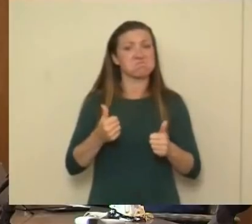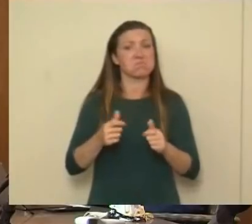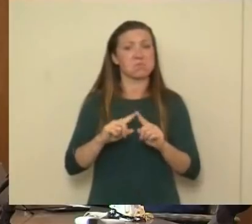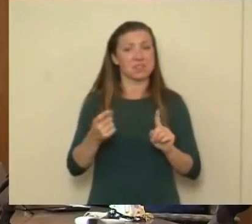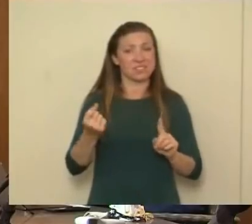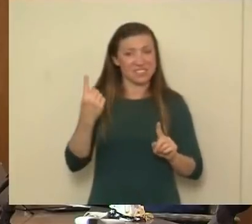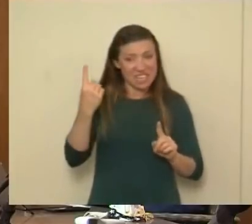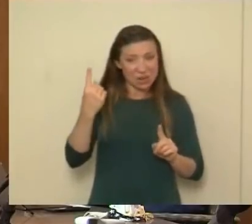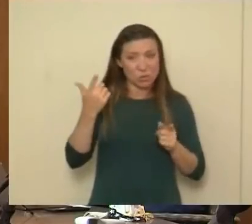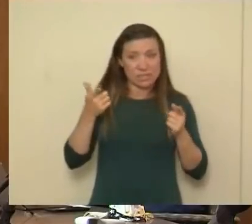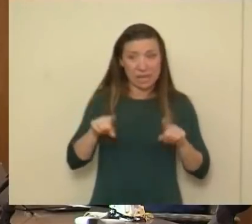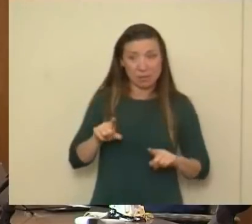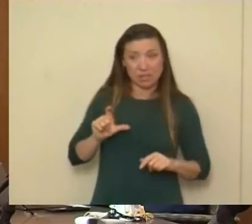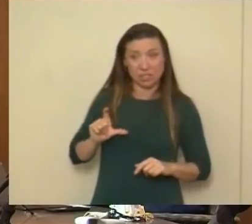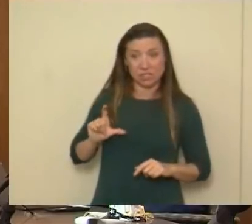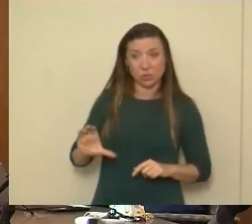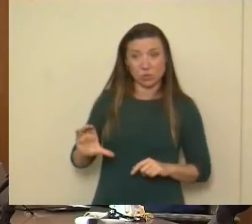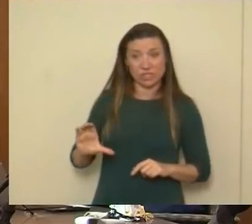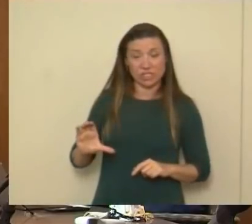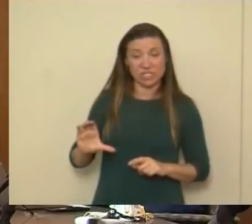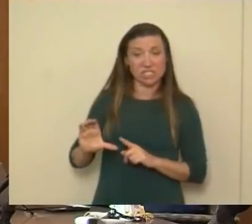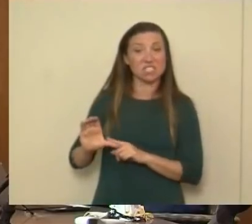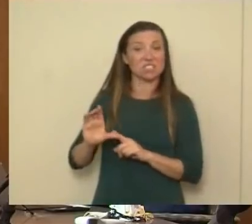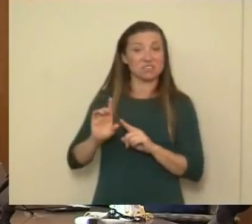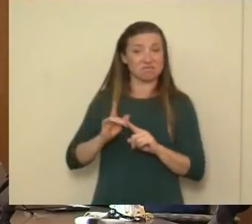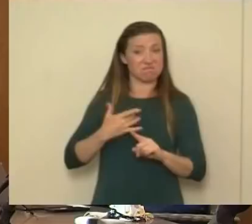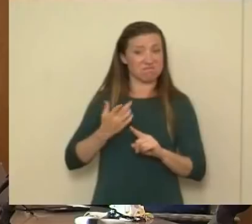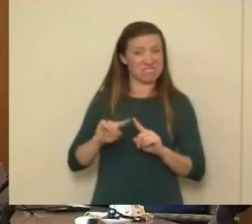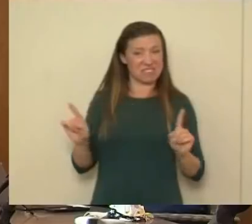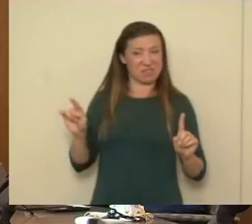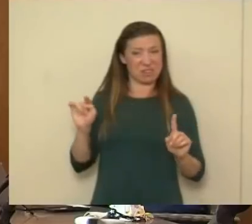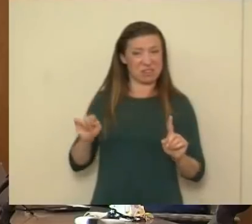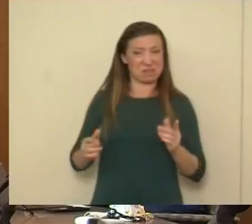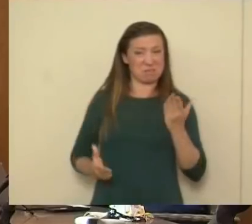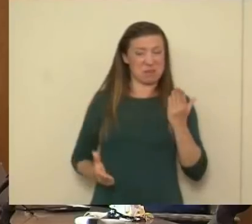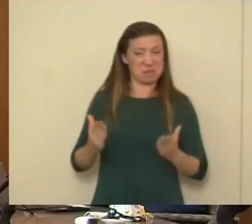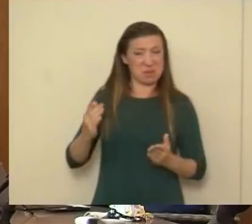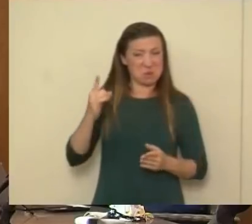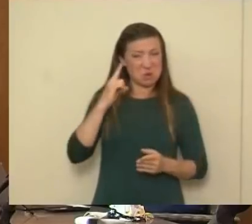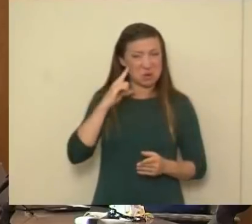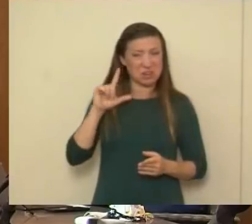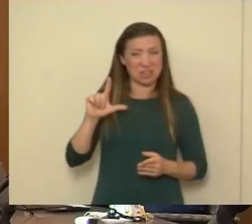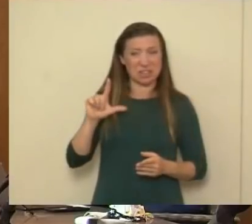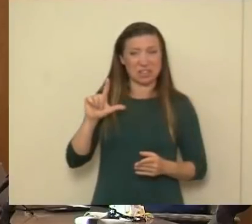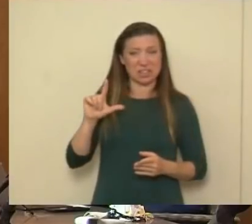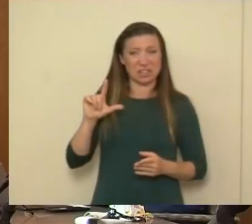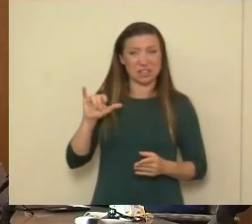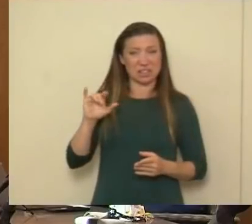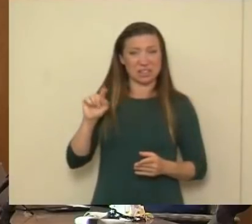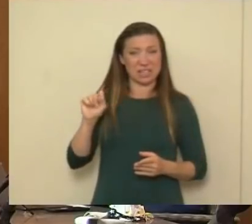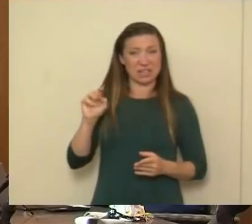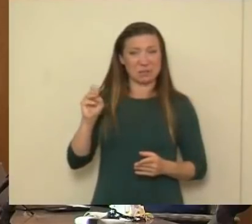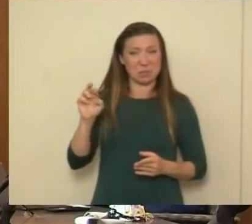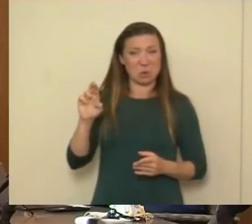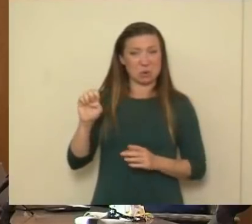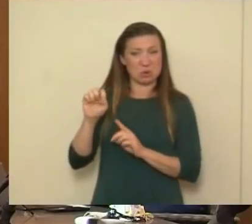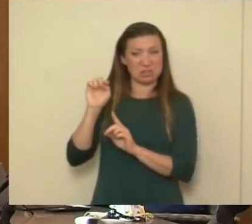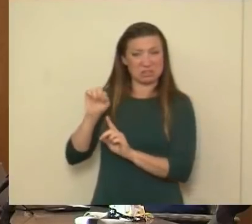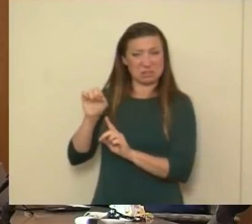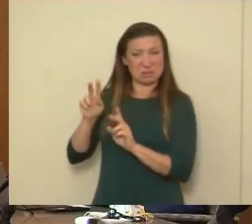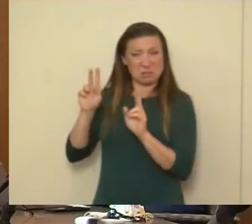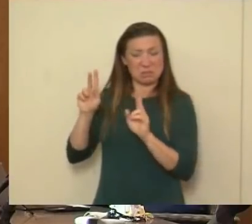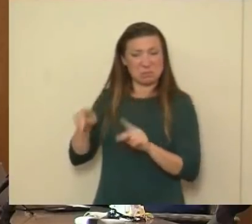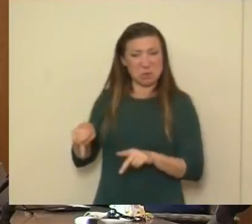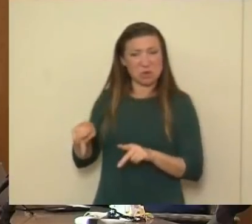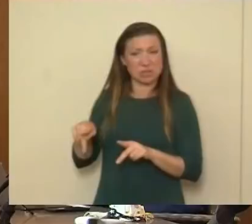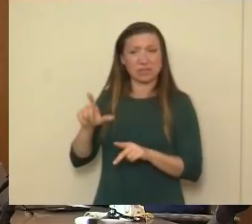different. Maybe you heard about Lynn Moore, who tried to urge some people at a Walgreens to wear masks. She